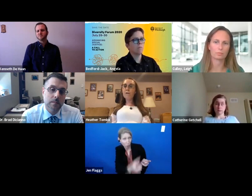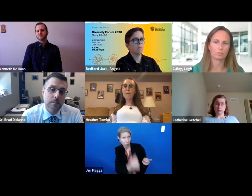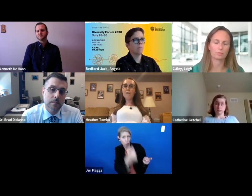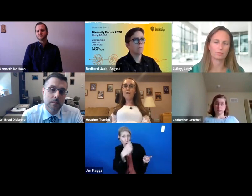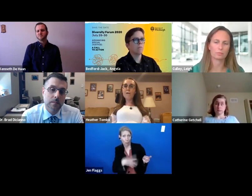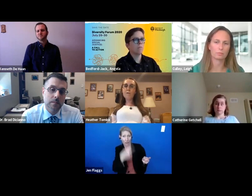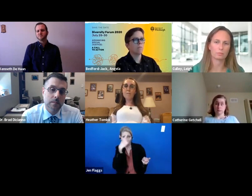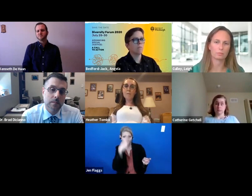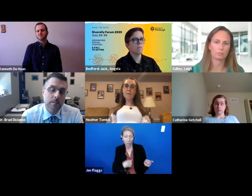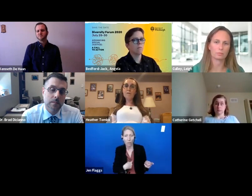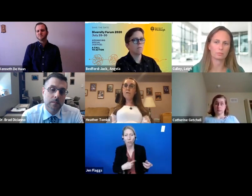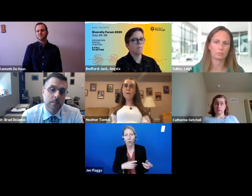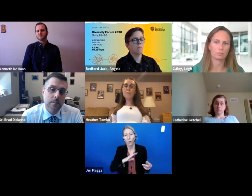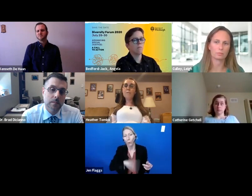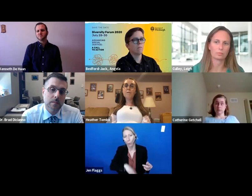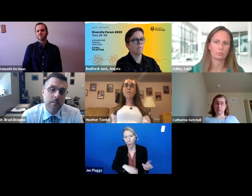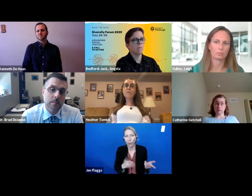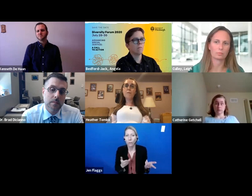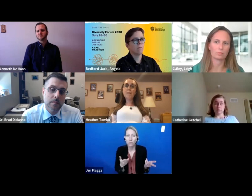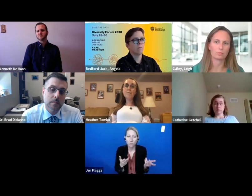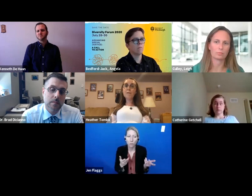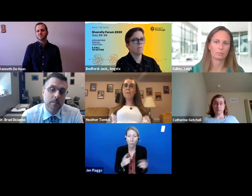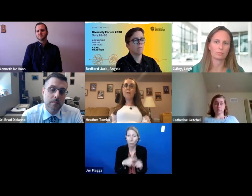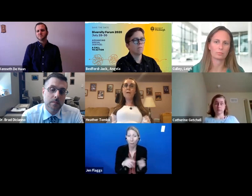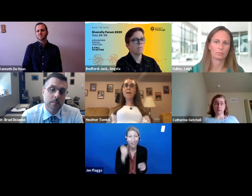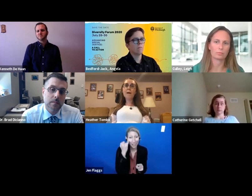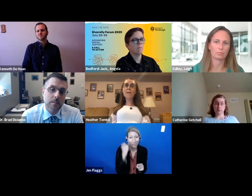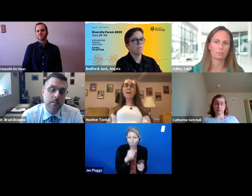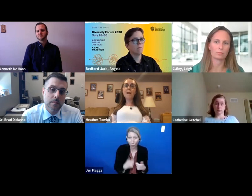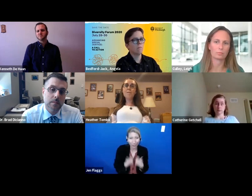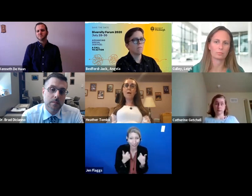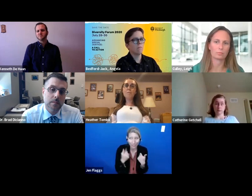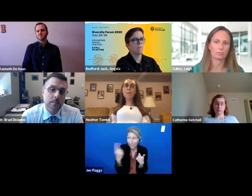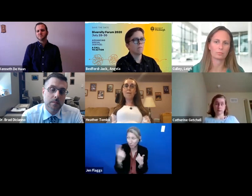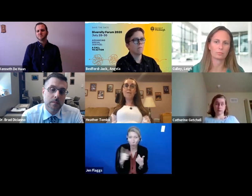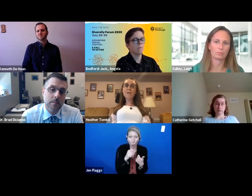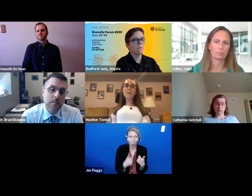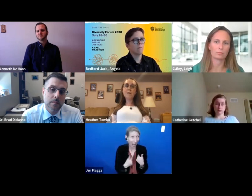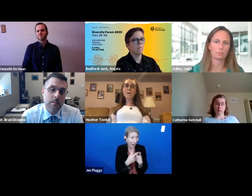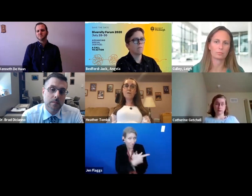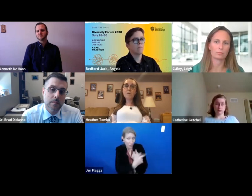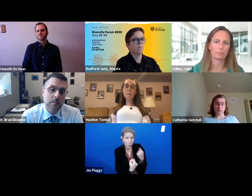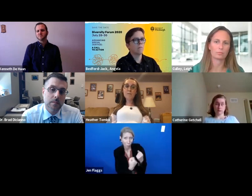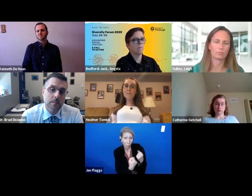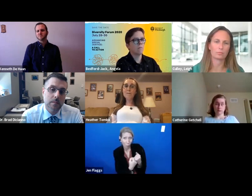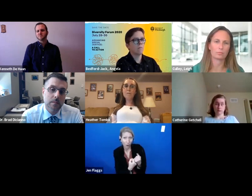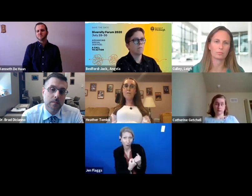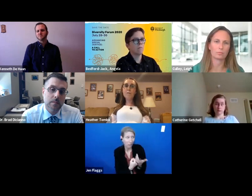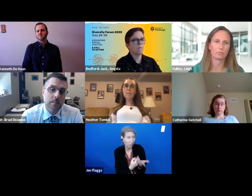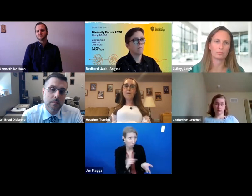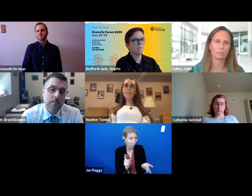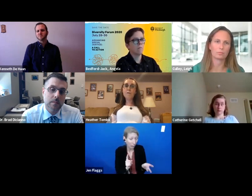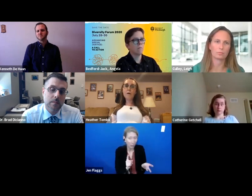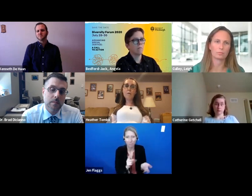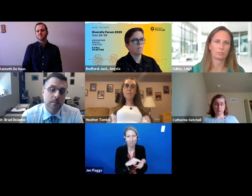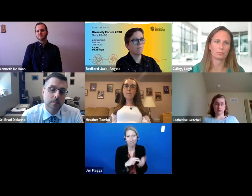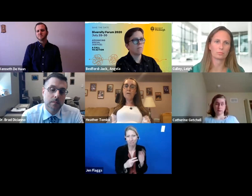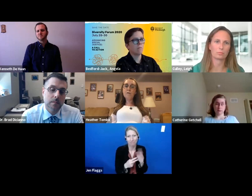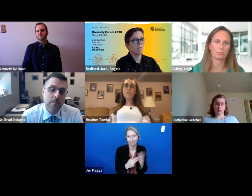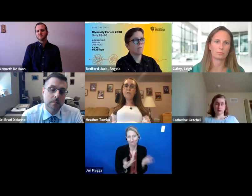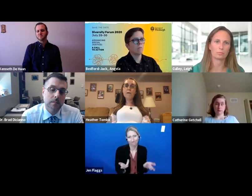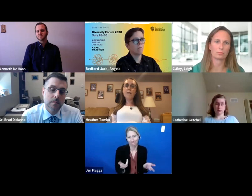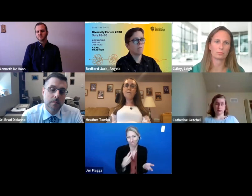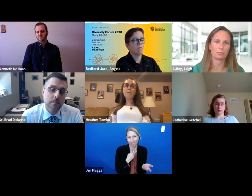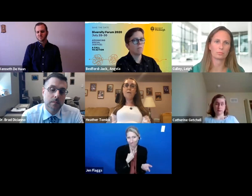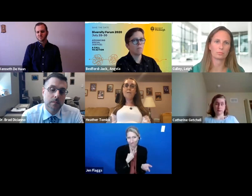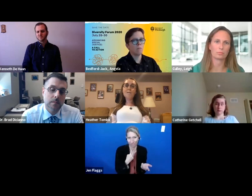off for us on our front porch. But if you don't live somewhere and have that built-in support system of people that you know,